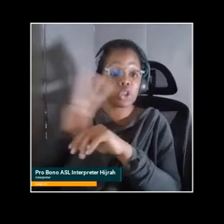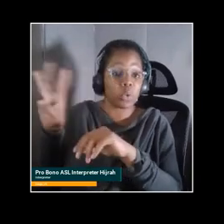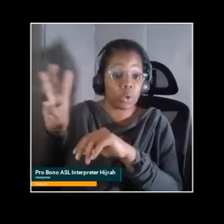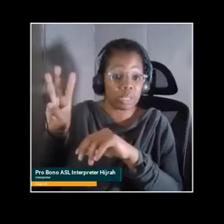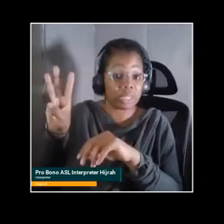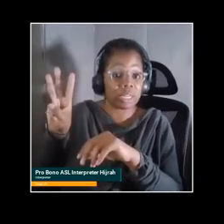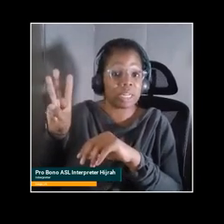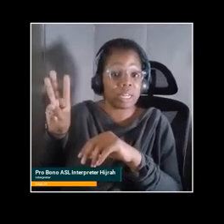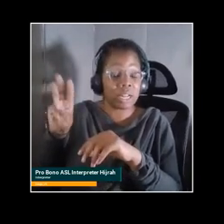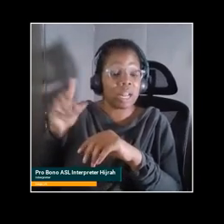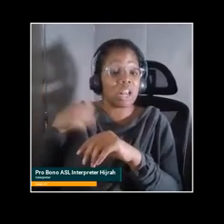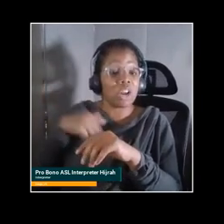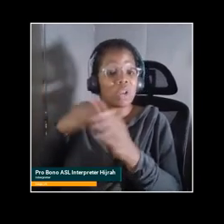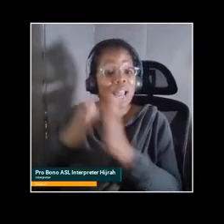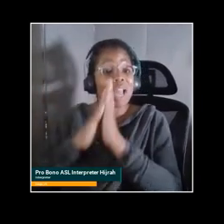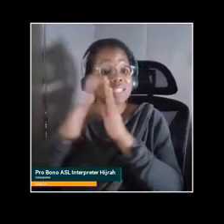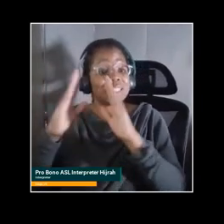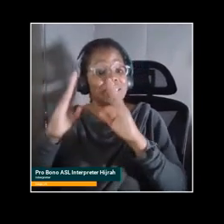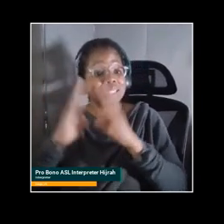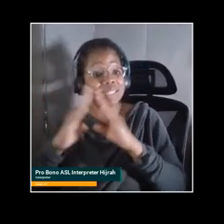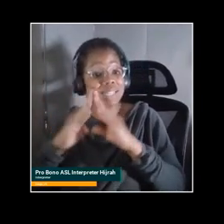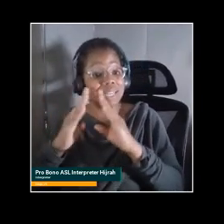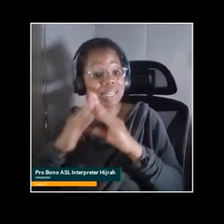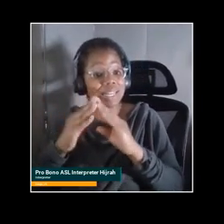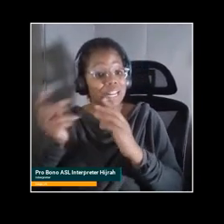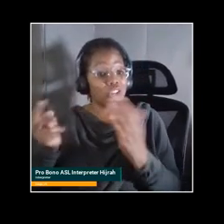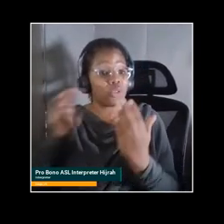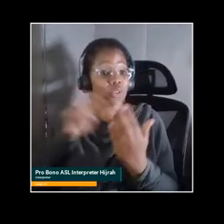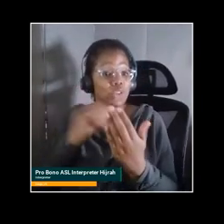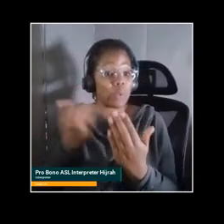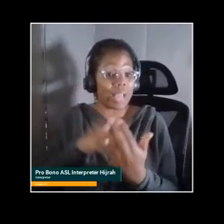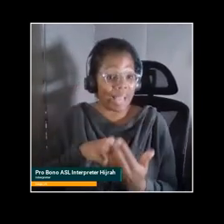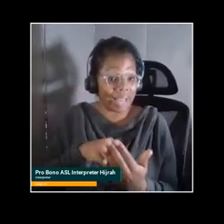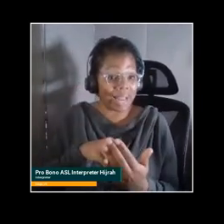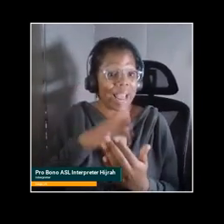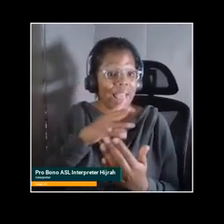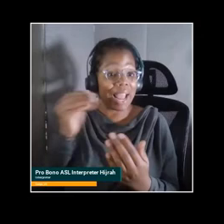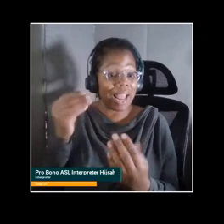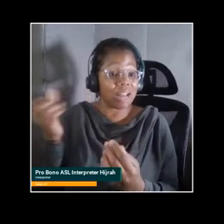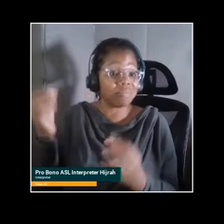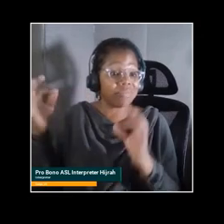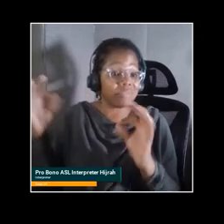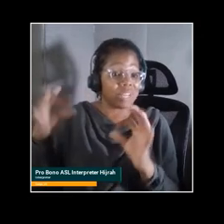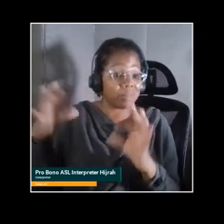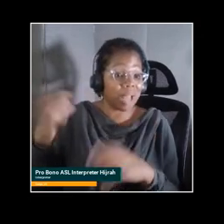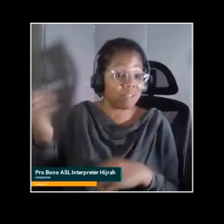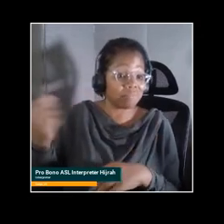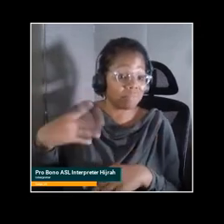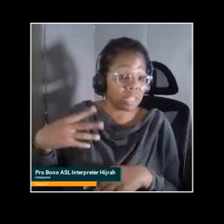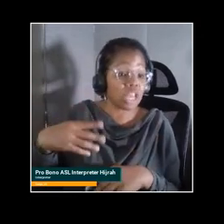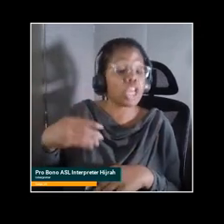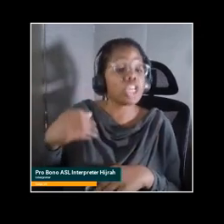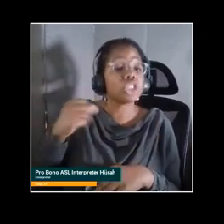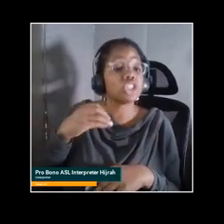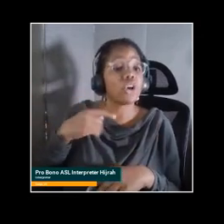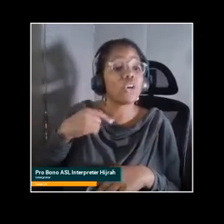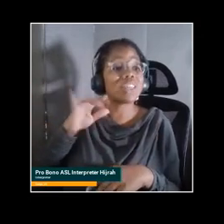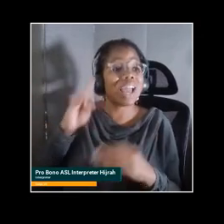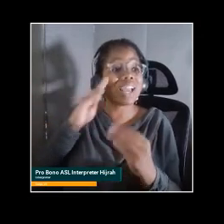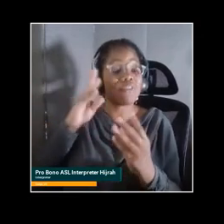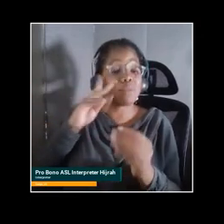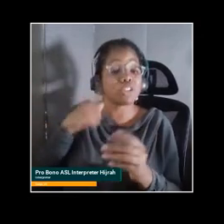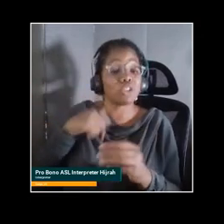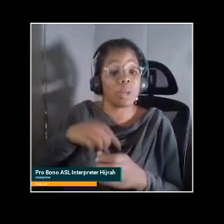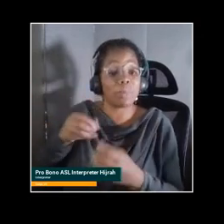ask the city to come back and review it again and provide us feedback so that eventually the information we provide